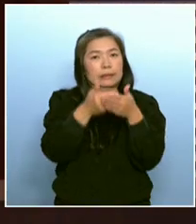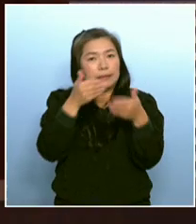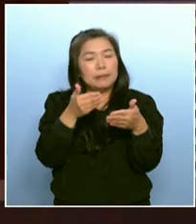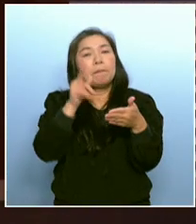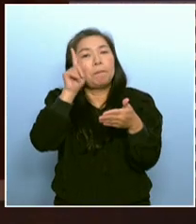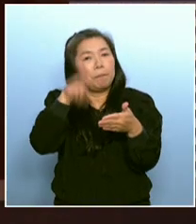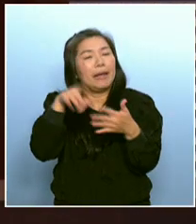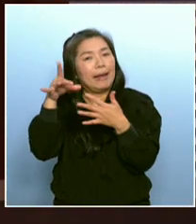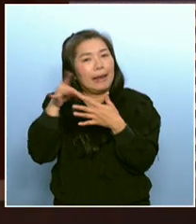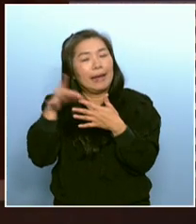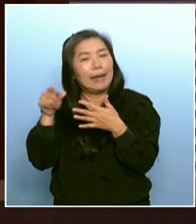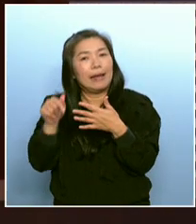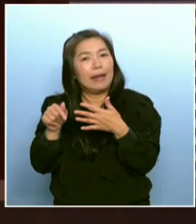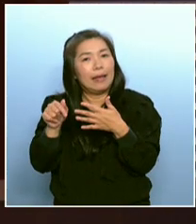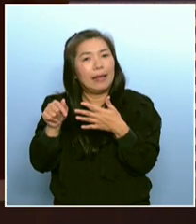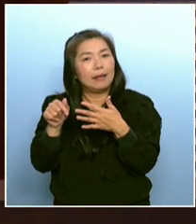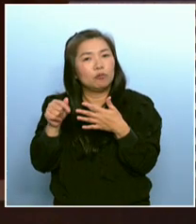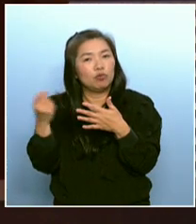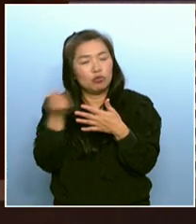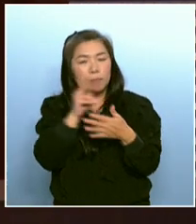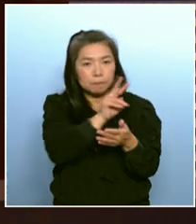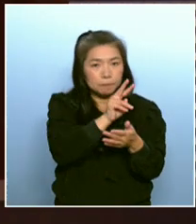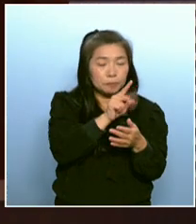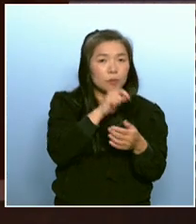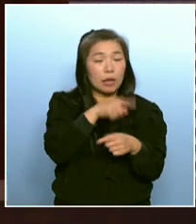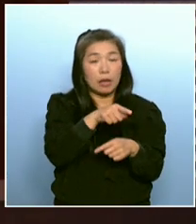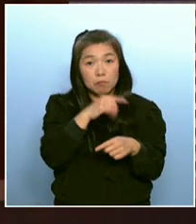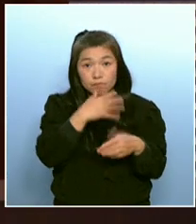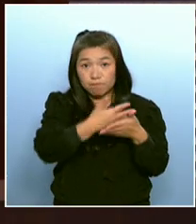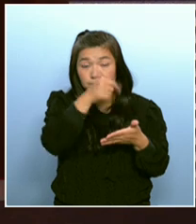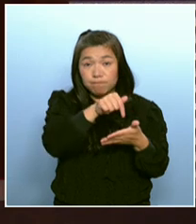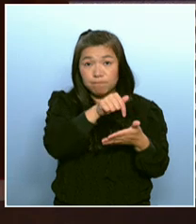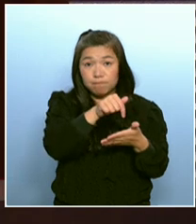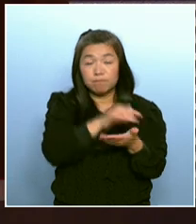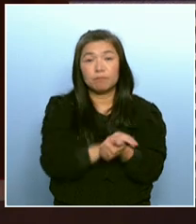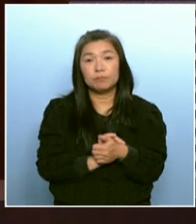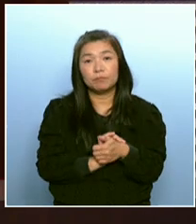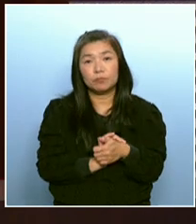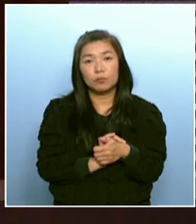So when the construction works are almost done, we will do the